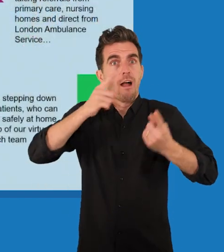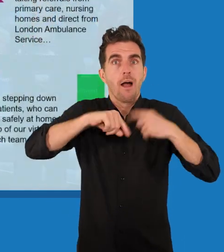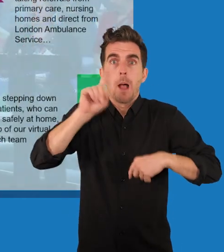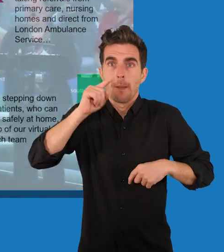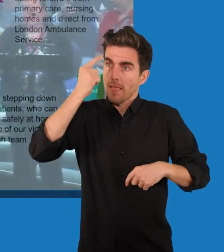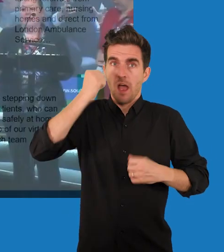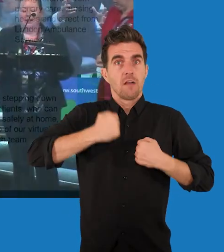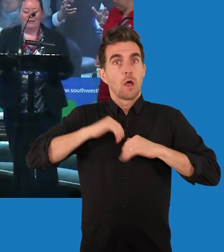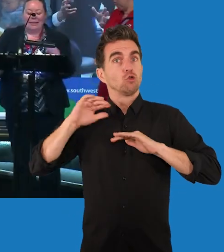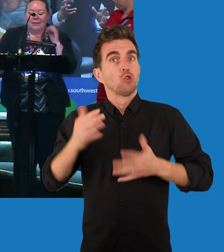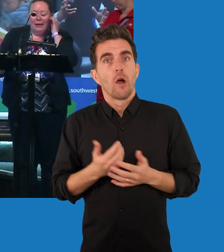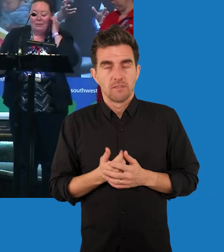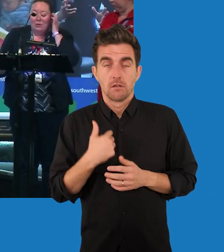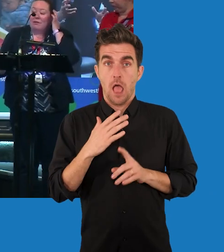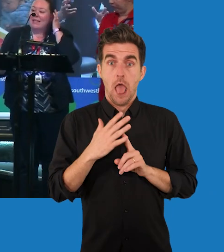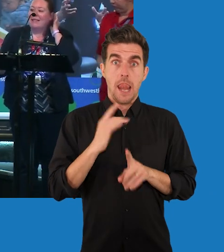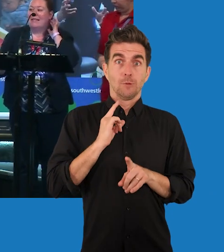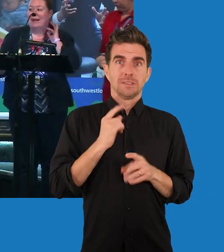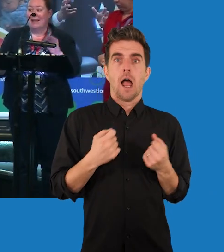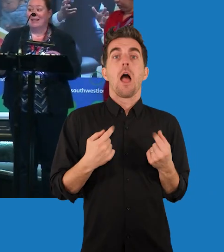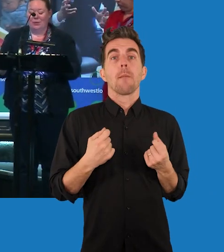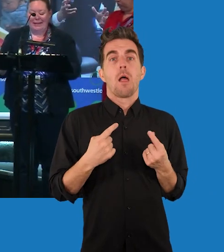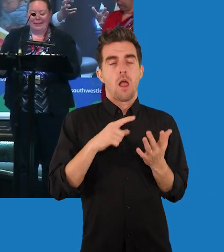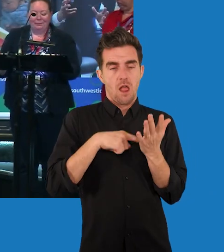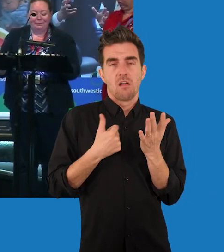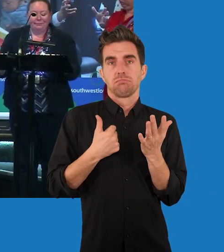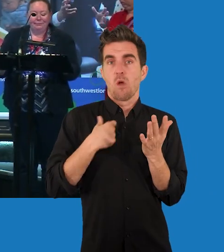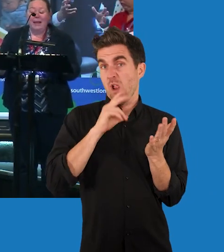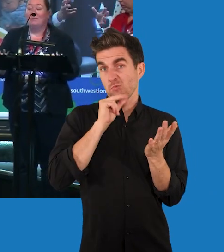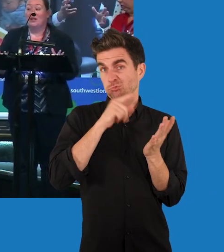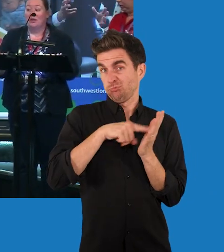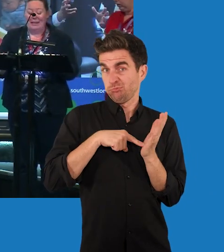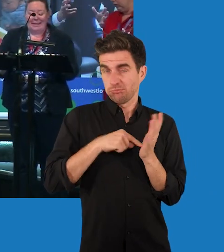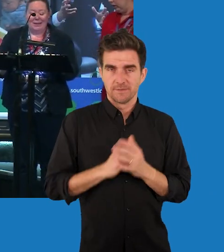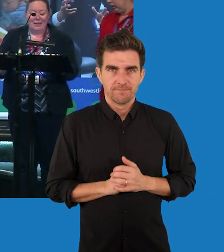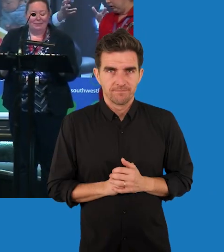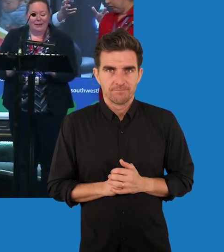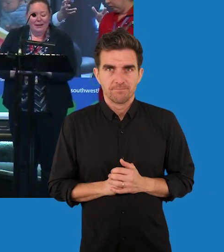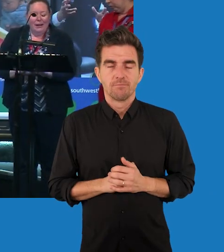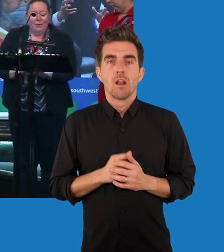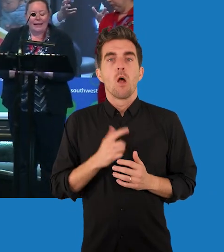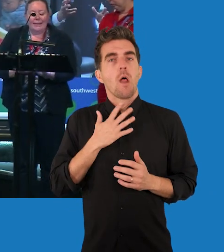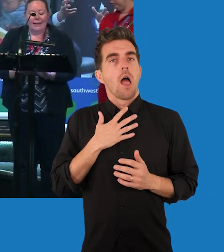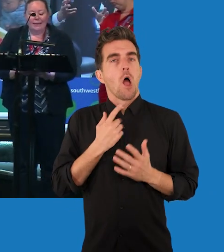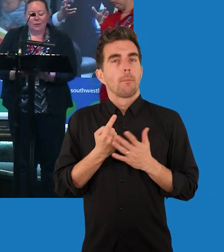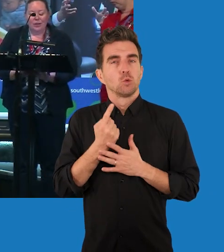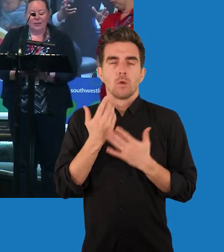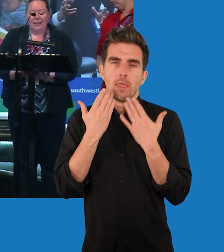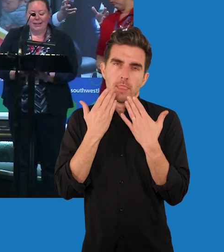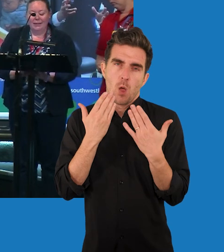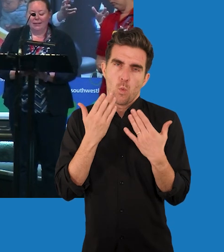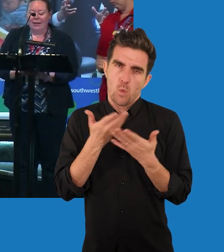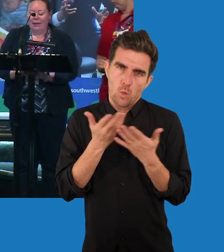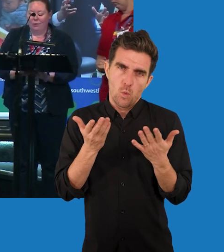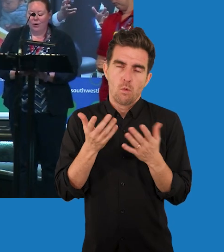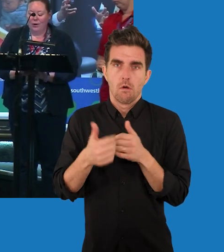So what do people think of our service? So we received this email last week, and I'm going to just read it out. I would like to take this